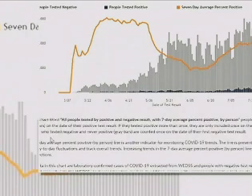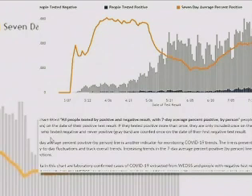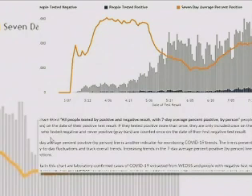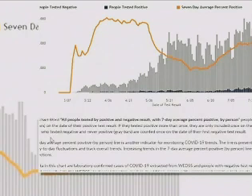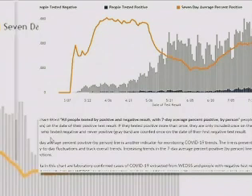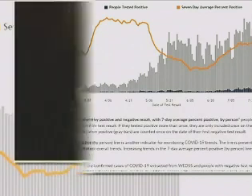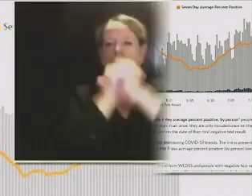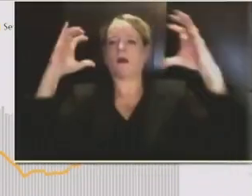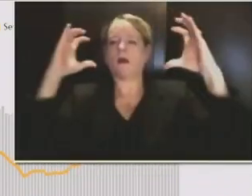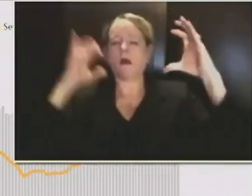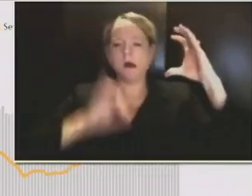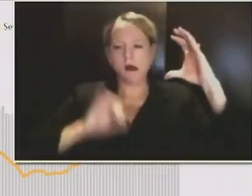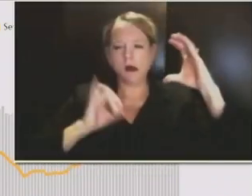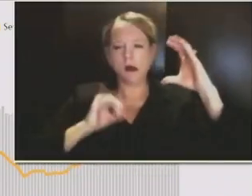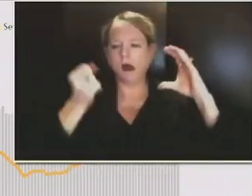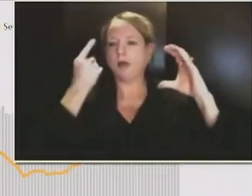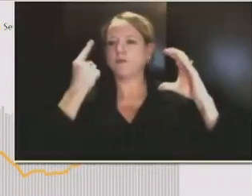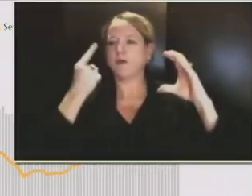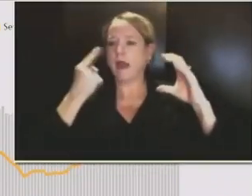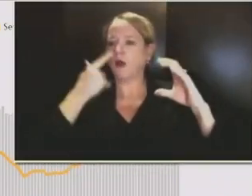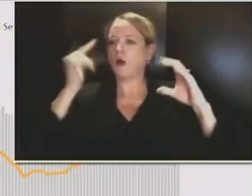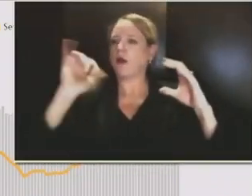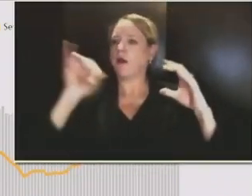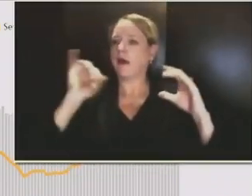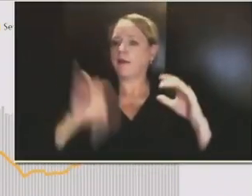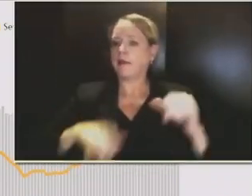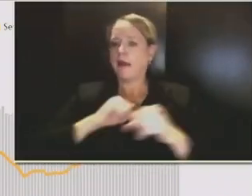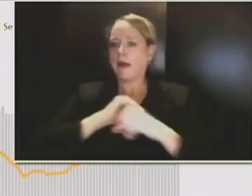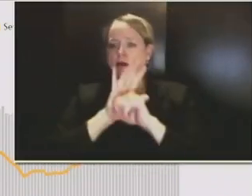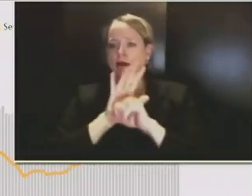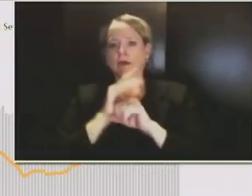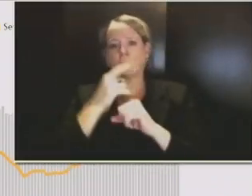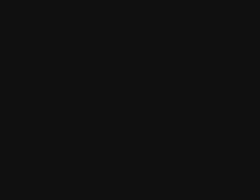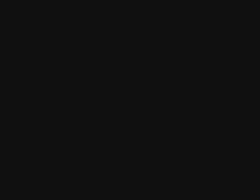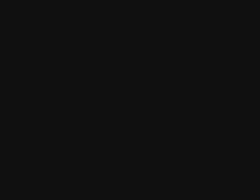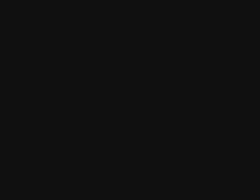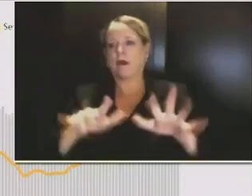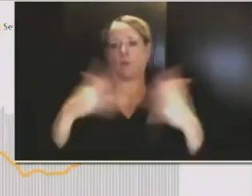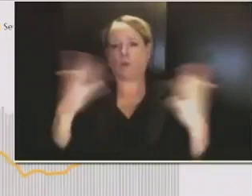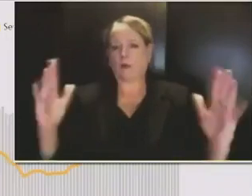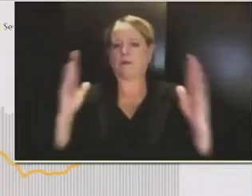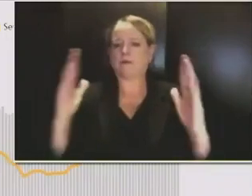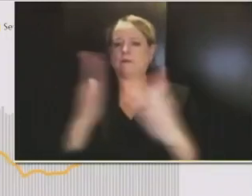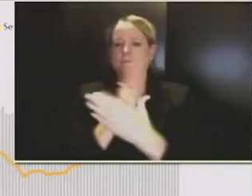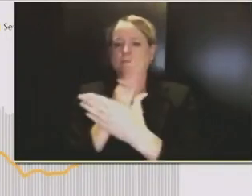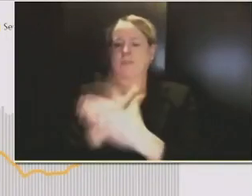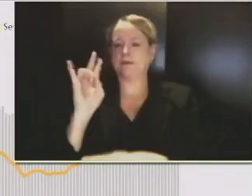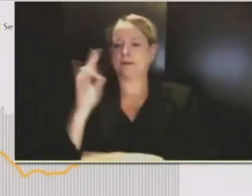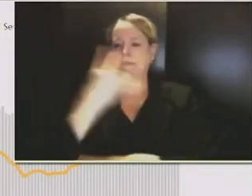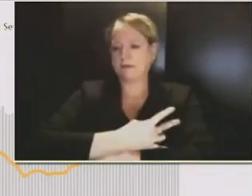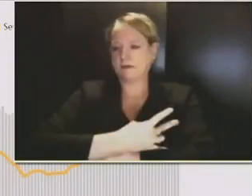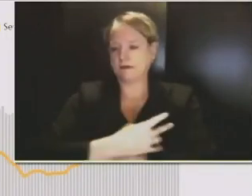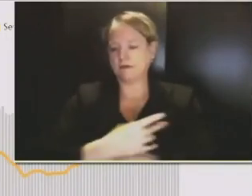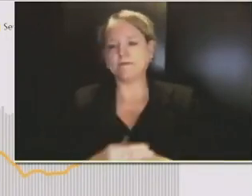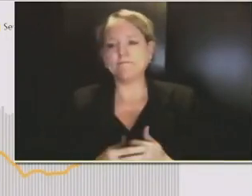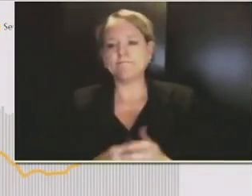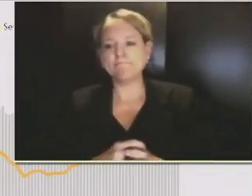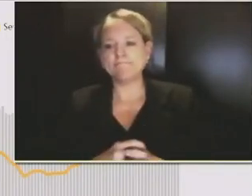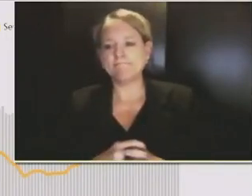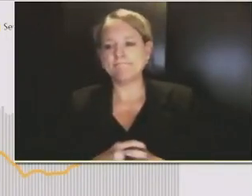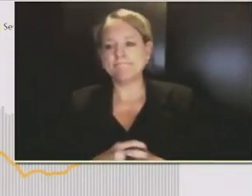So what this shows is the people tested by positive and negative result by the